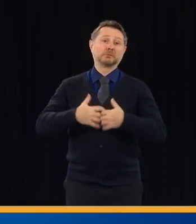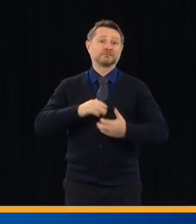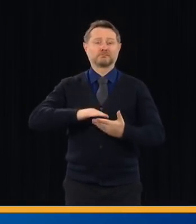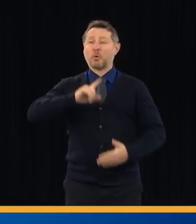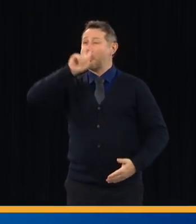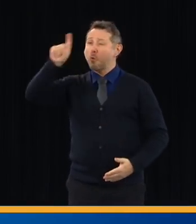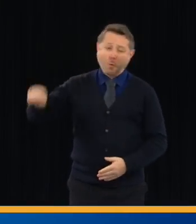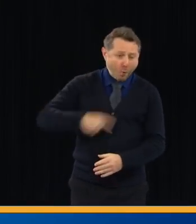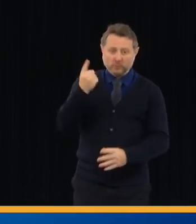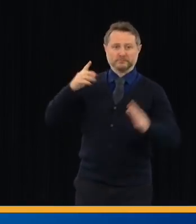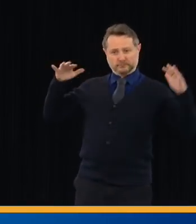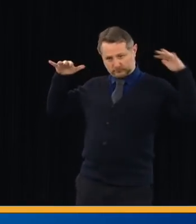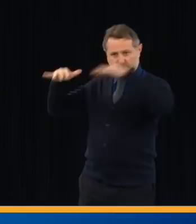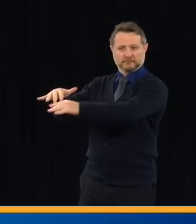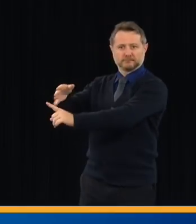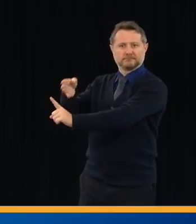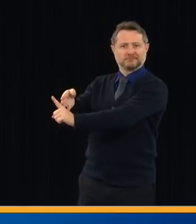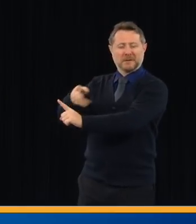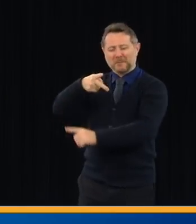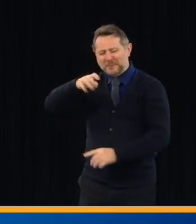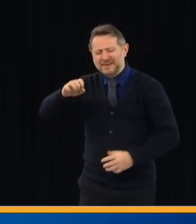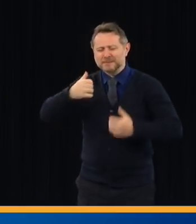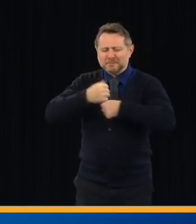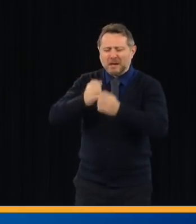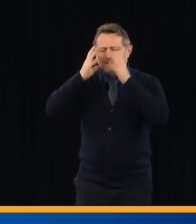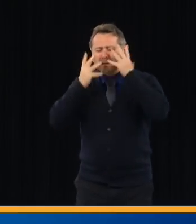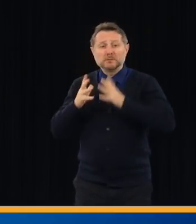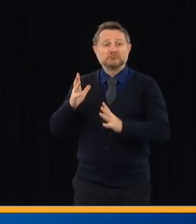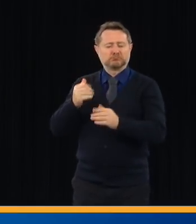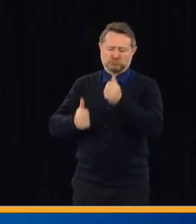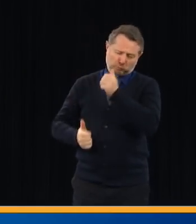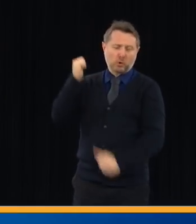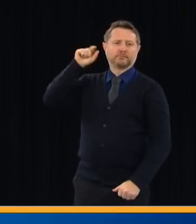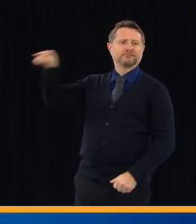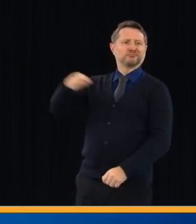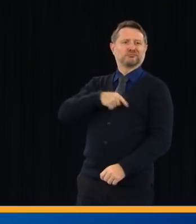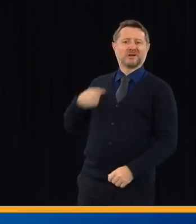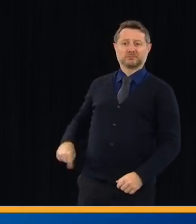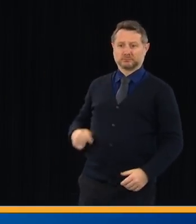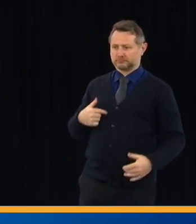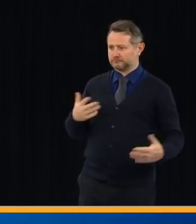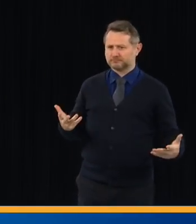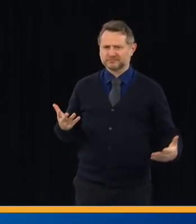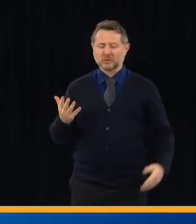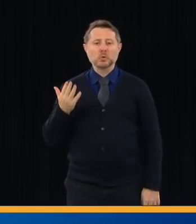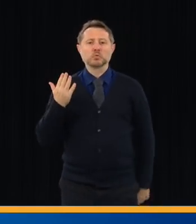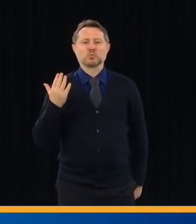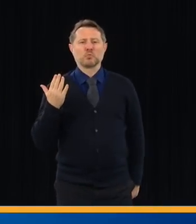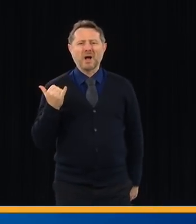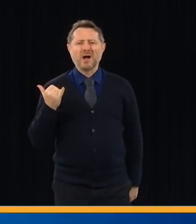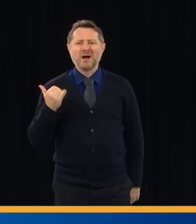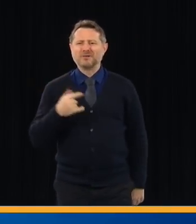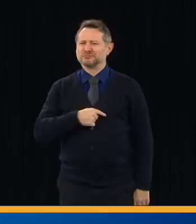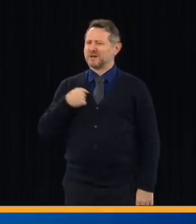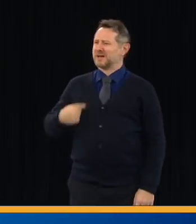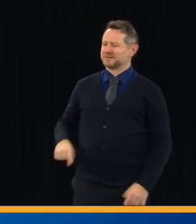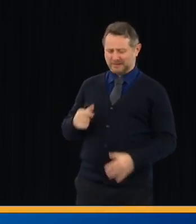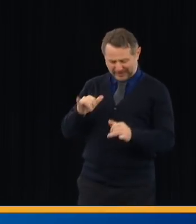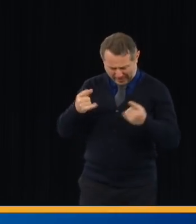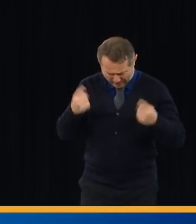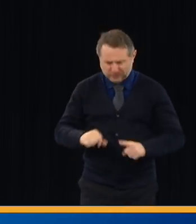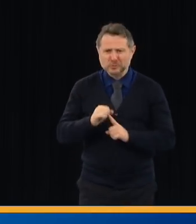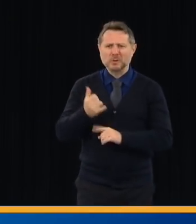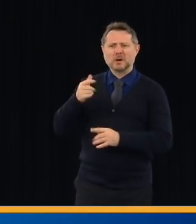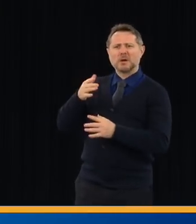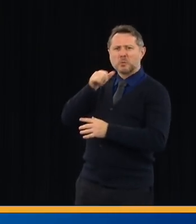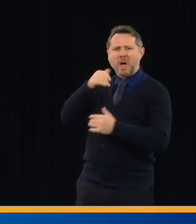it all goes back to China, which long-term, we have to figure out why we wound up in this situation where we don't have the